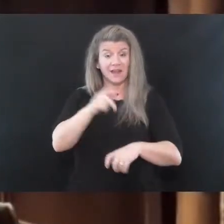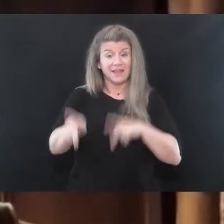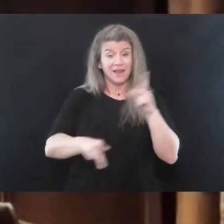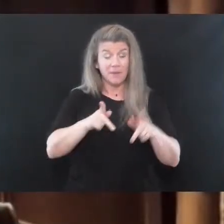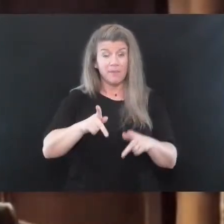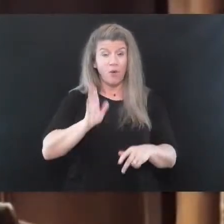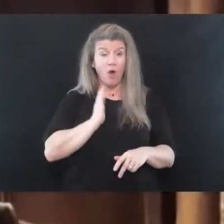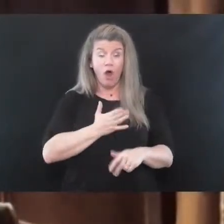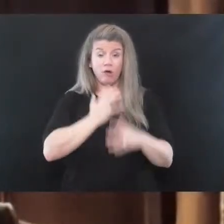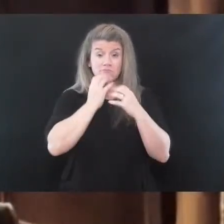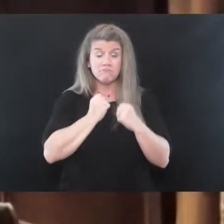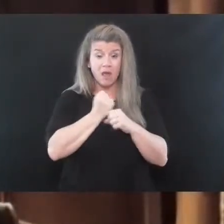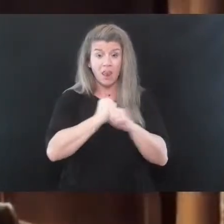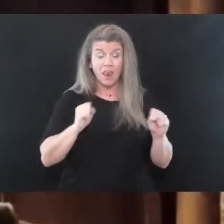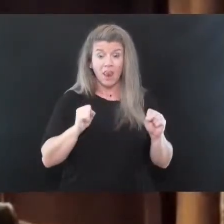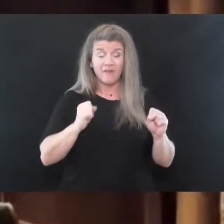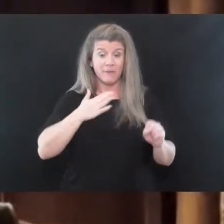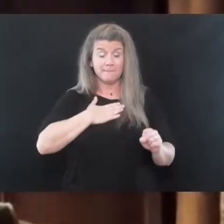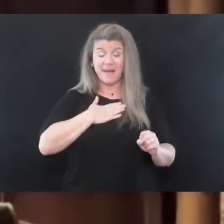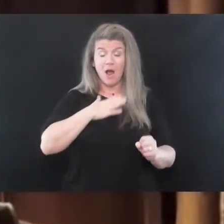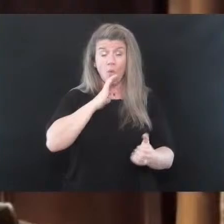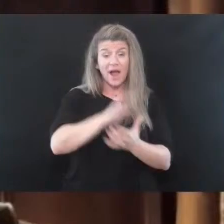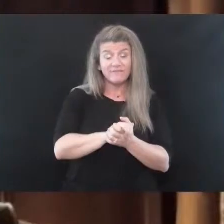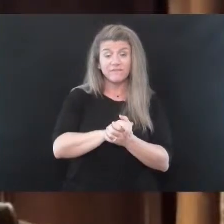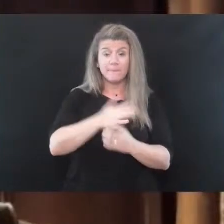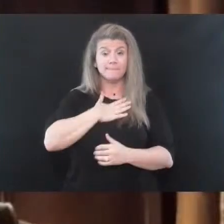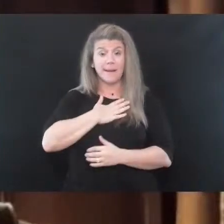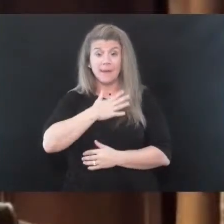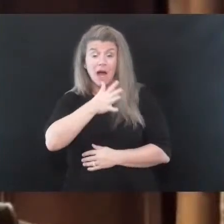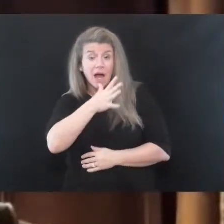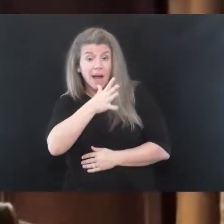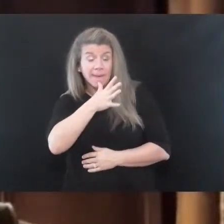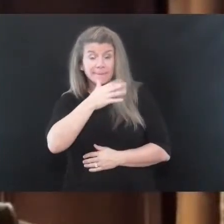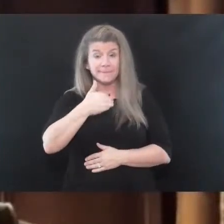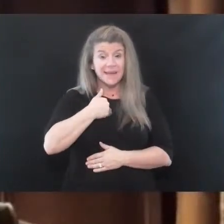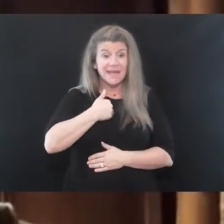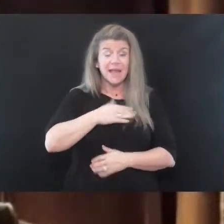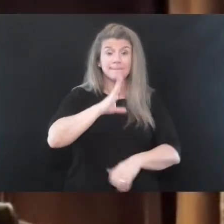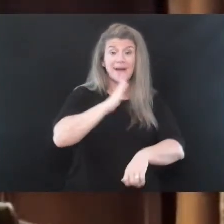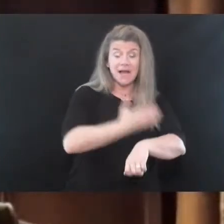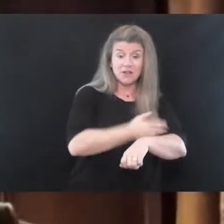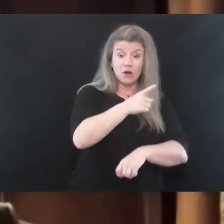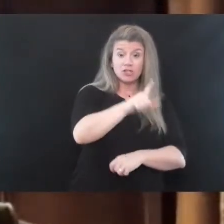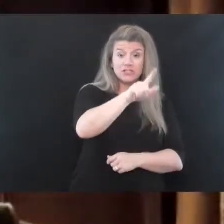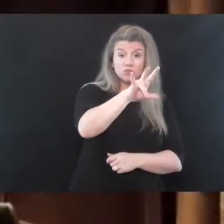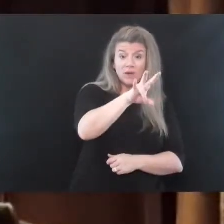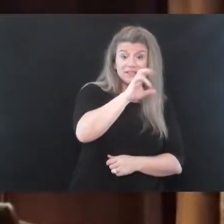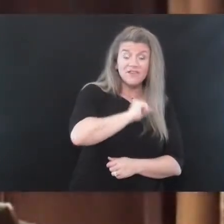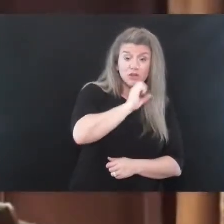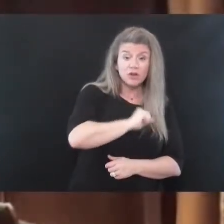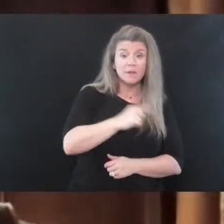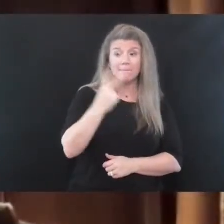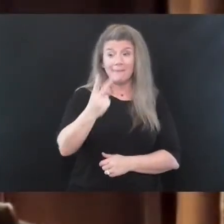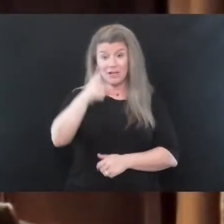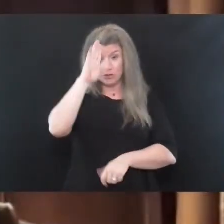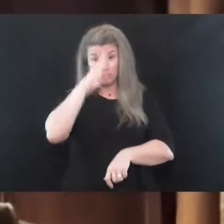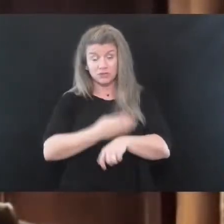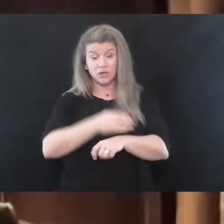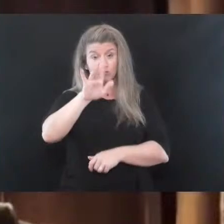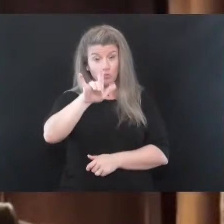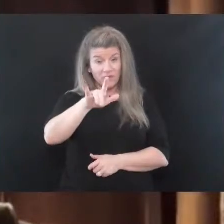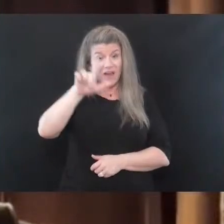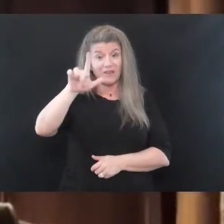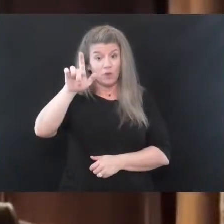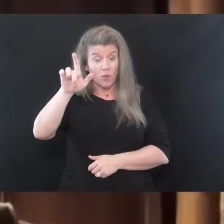most in the world, for me, my wife, my mom, my daughter, who's 27 years old, my 2 sons are 25